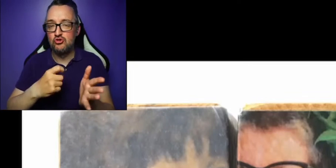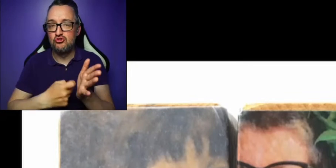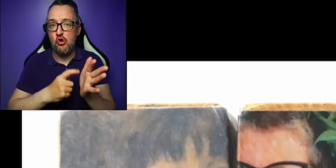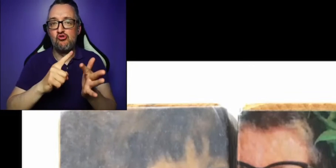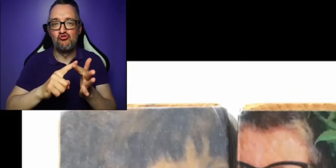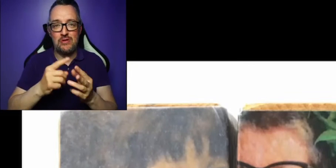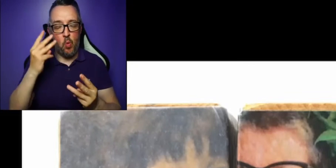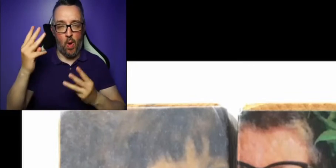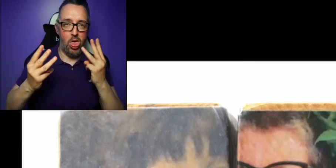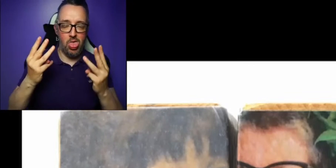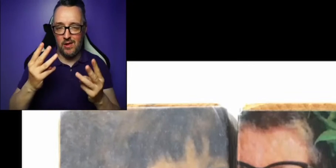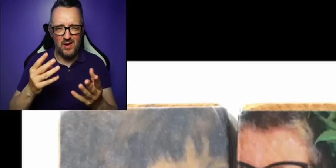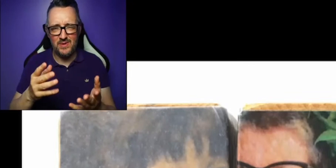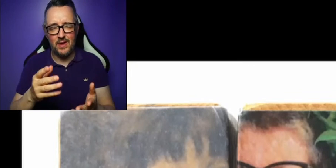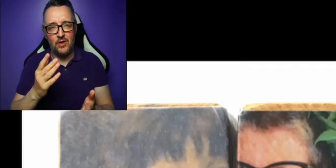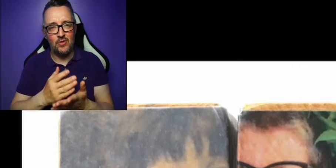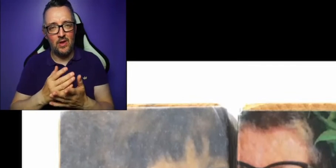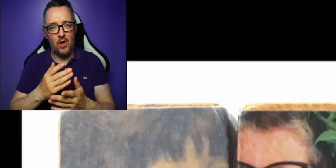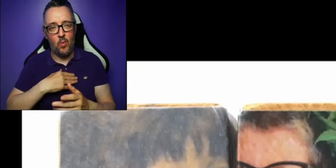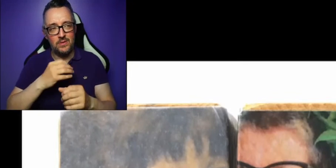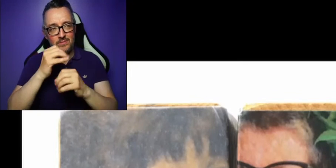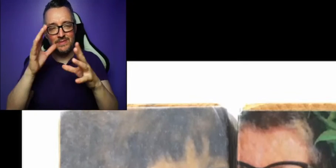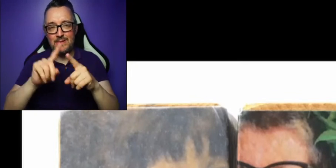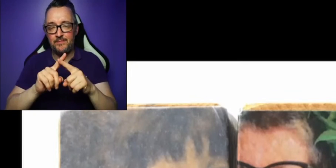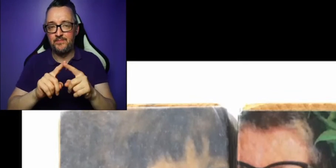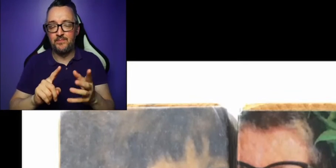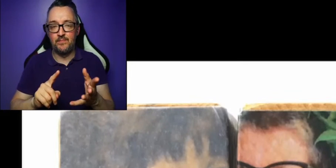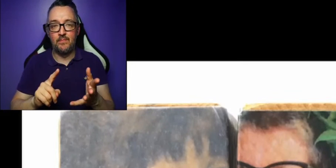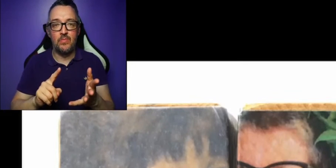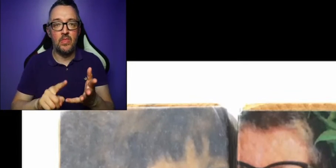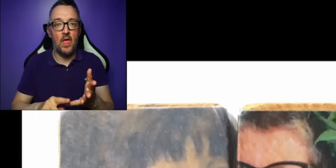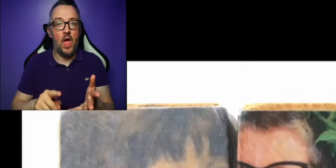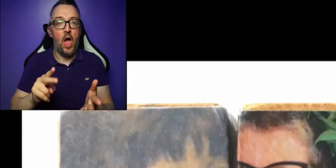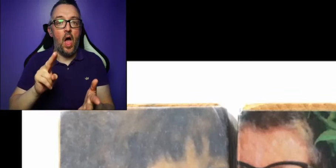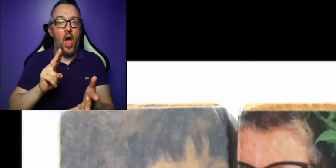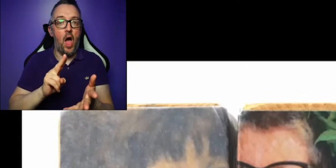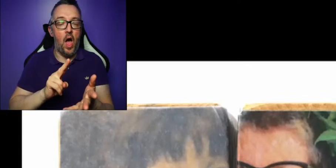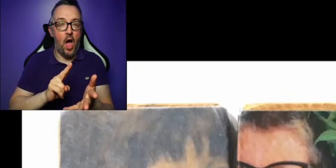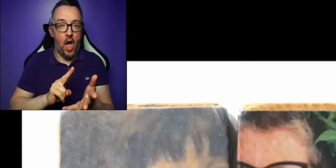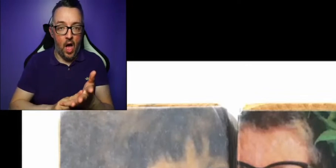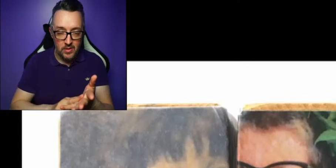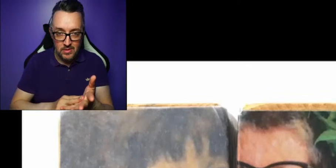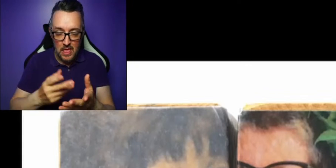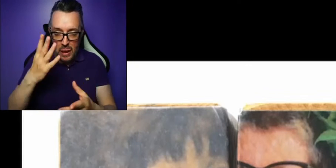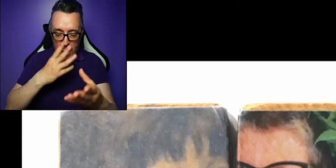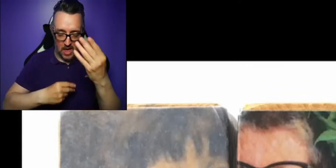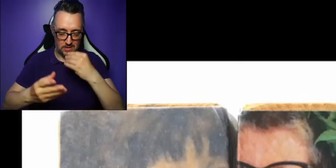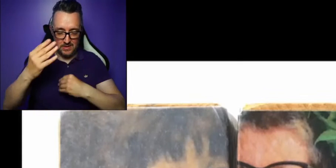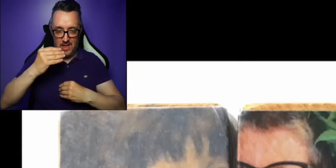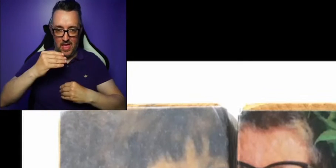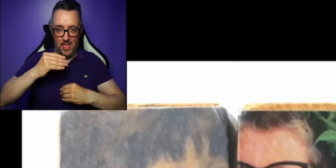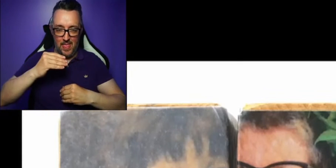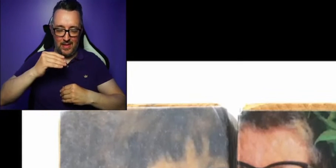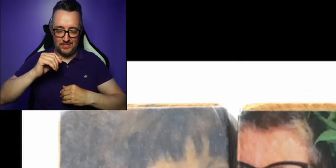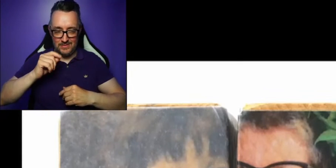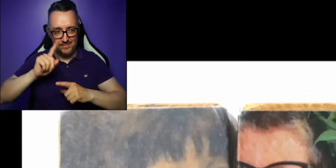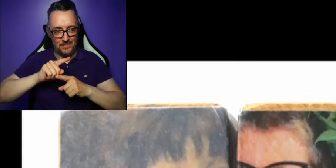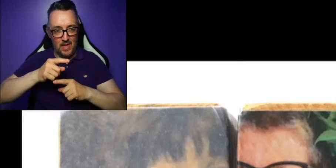maybe next time round. But yeah, this idea of unlearning and rewilding, mm-hmm. I really love. And it fits,